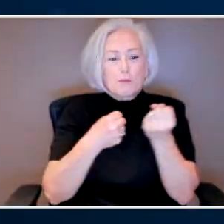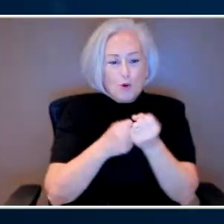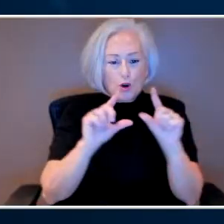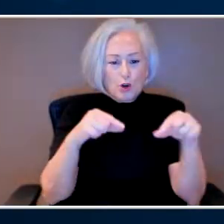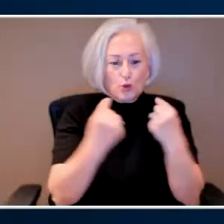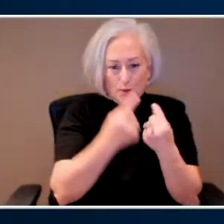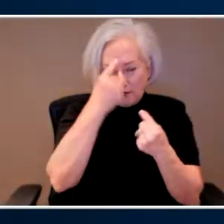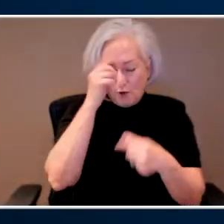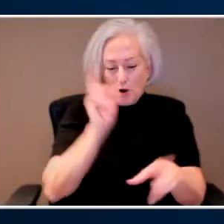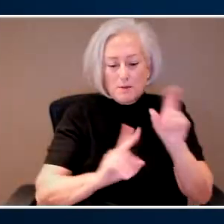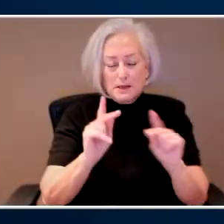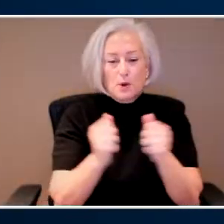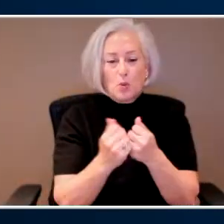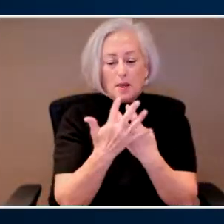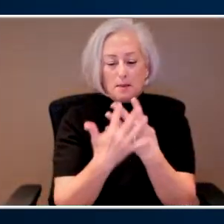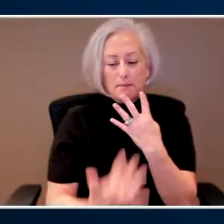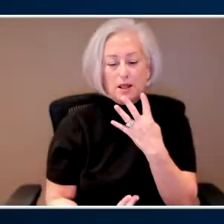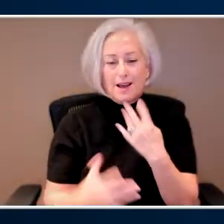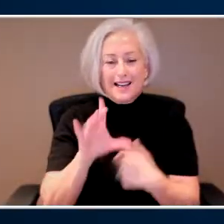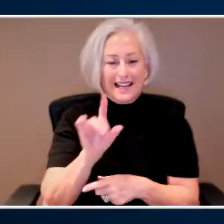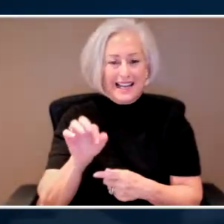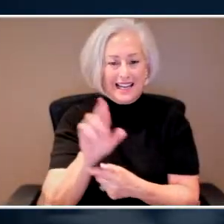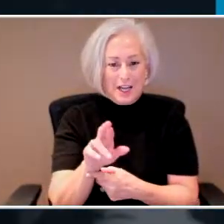blood cancers. Monday at 8.